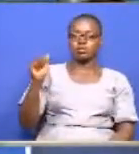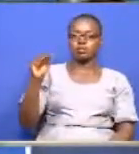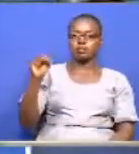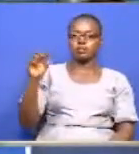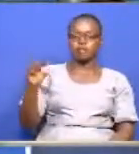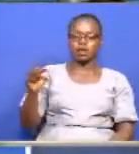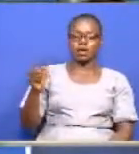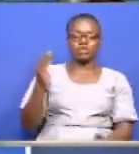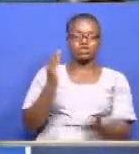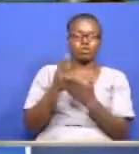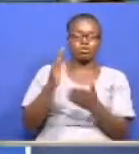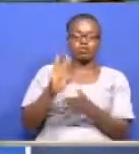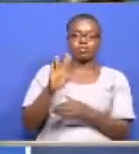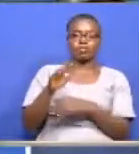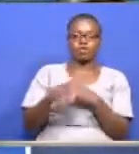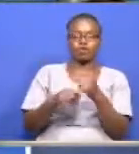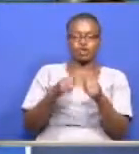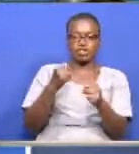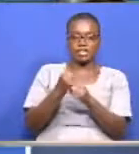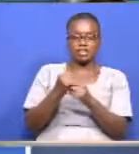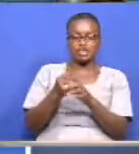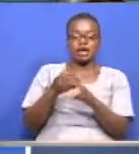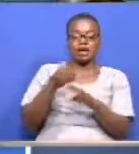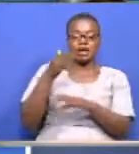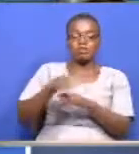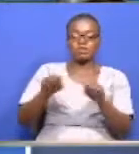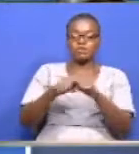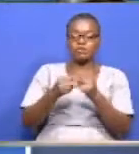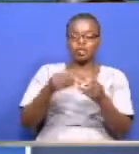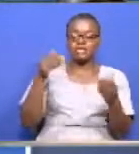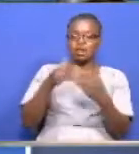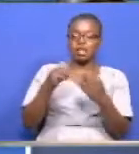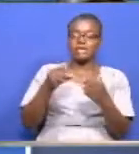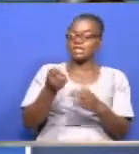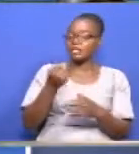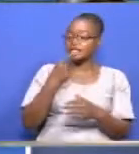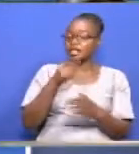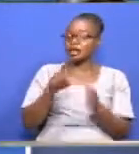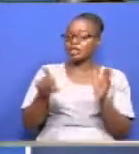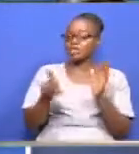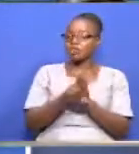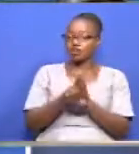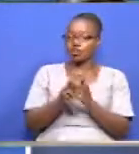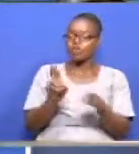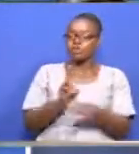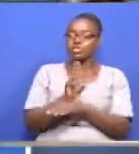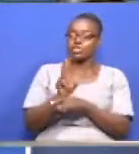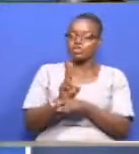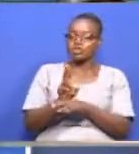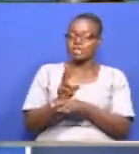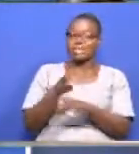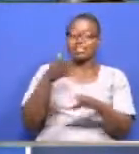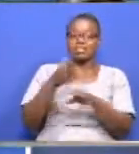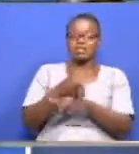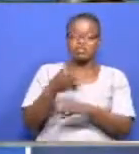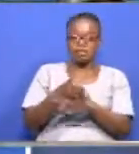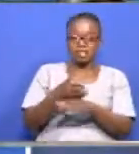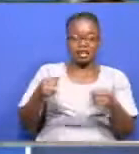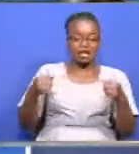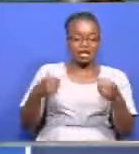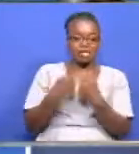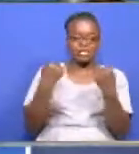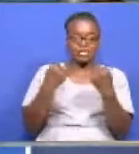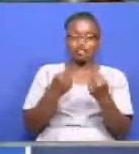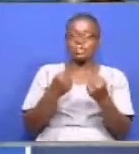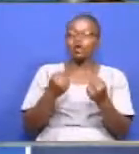Athletics after violating the anti-doping rule that included using a fake photo of a traffic accident to justify one of 4 missed